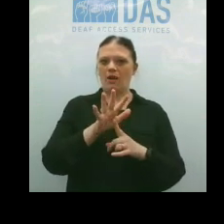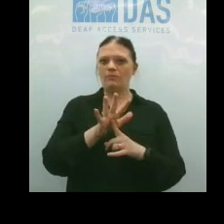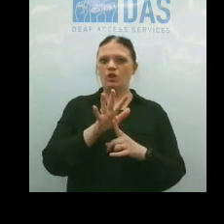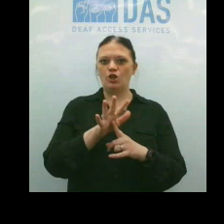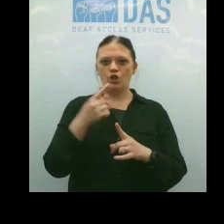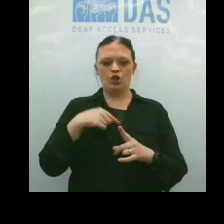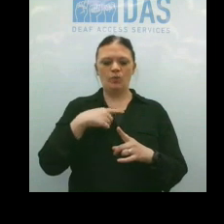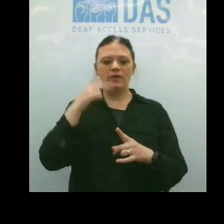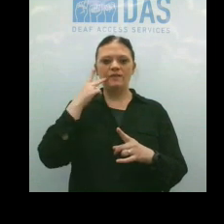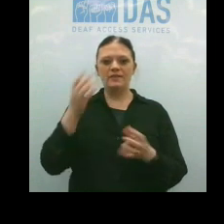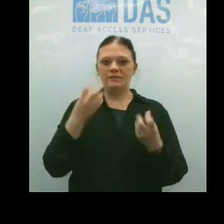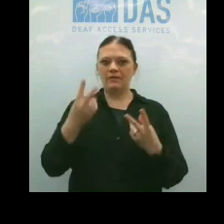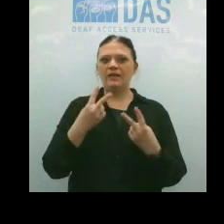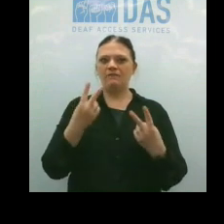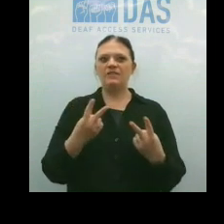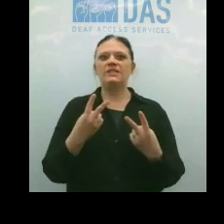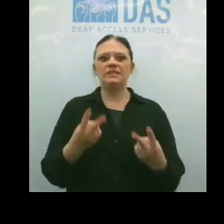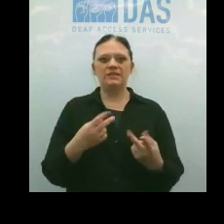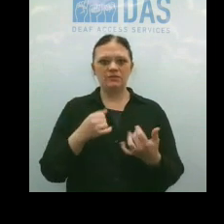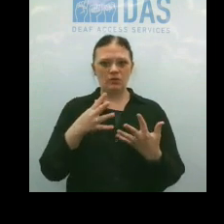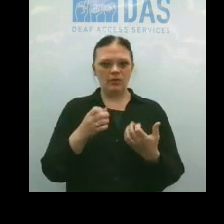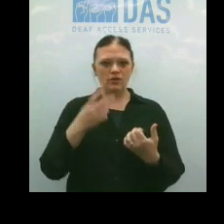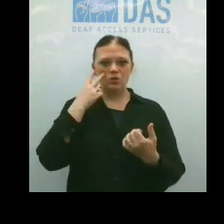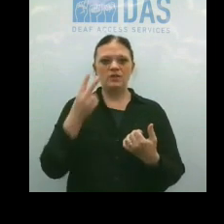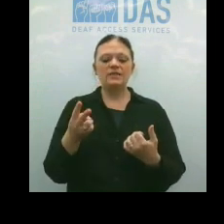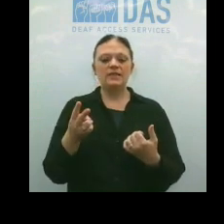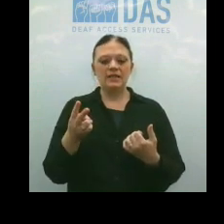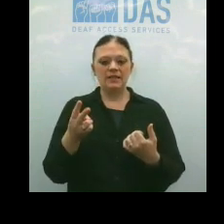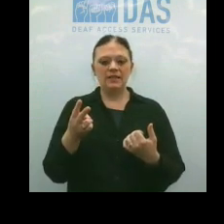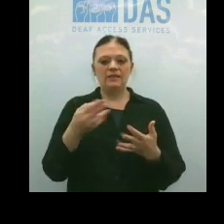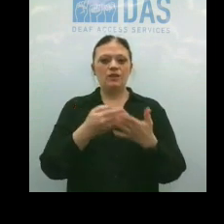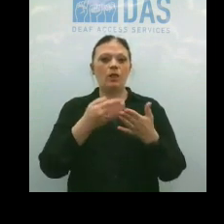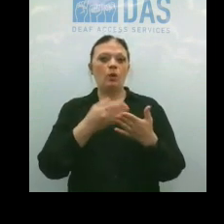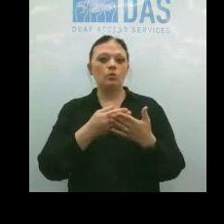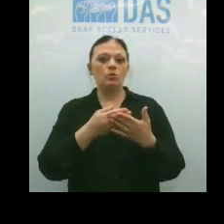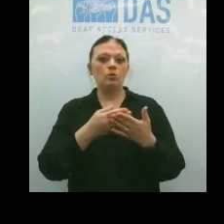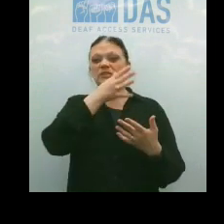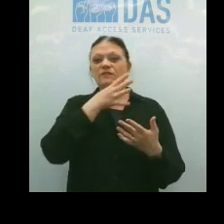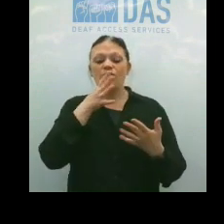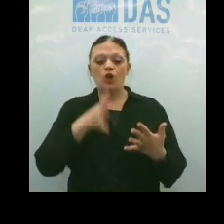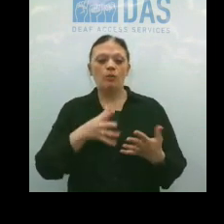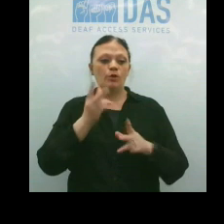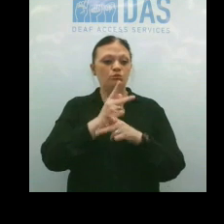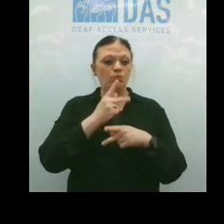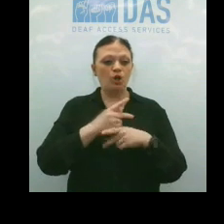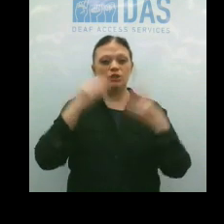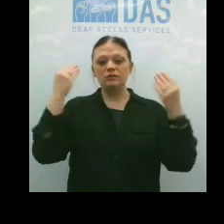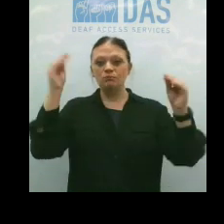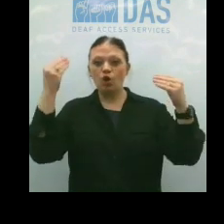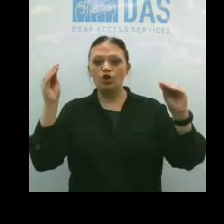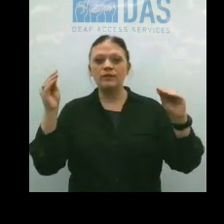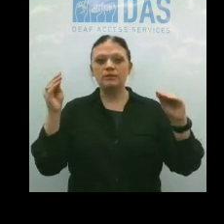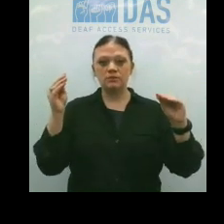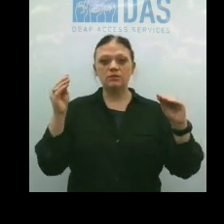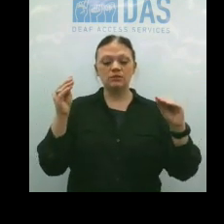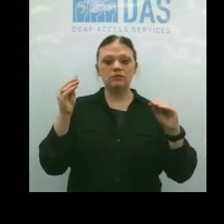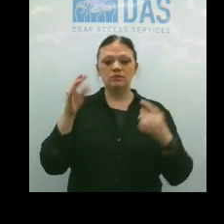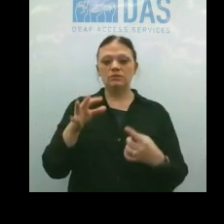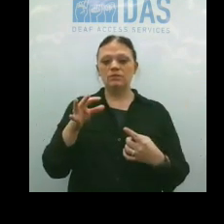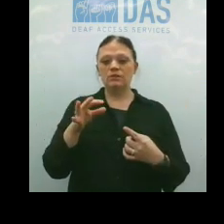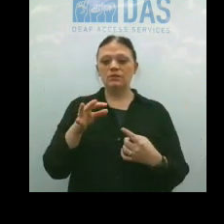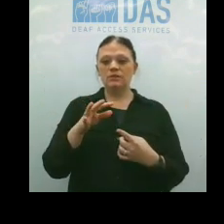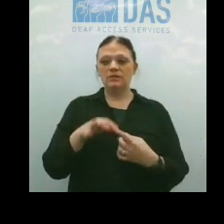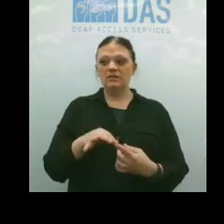it, and we want people to go there so you can find the closest farmer to you to buy farm products or farmers markets, specialized